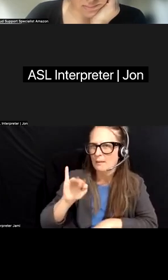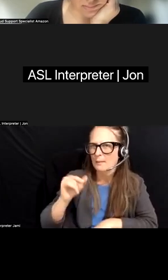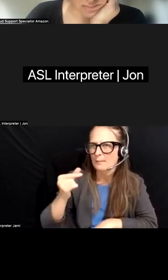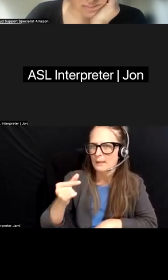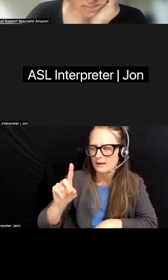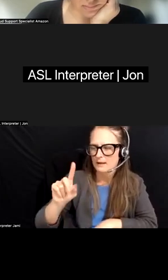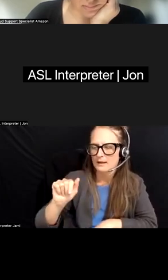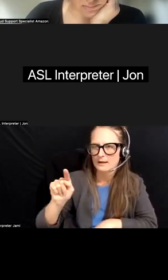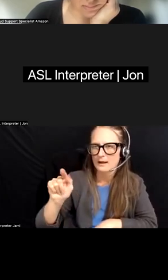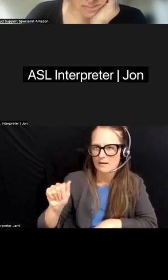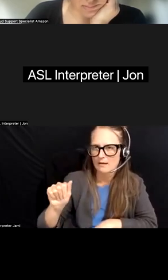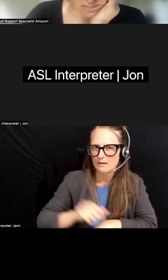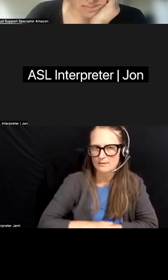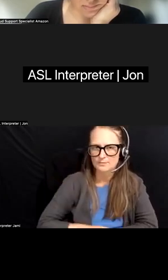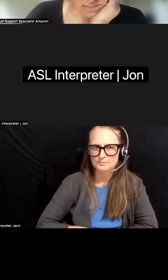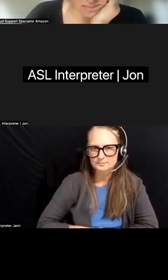data.